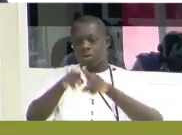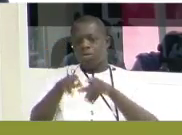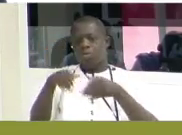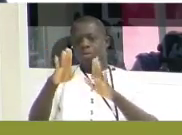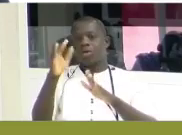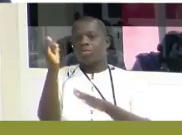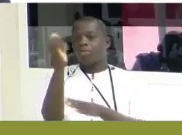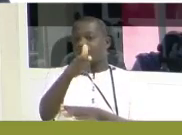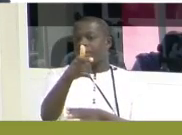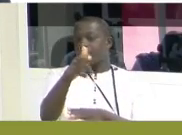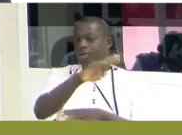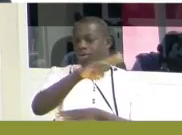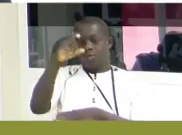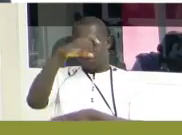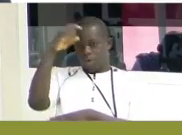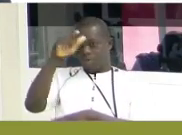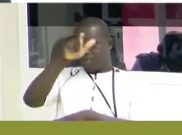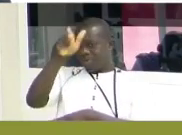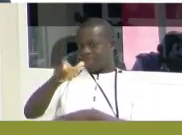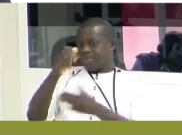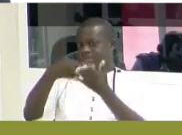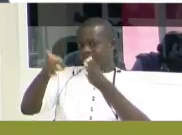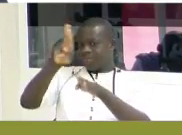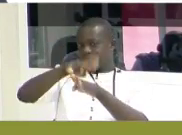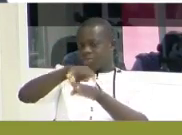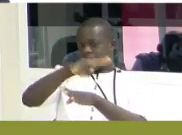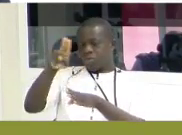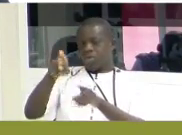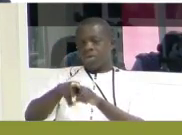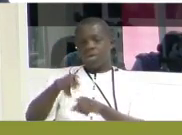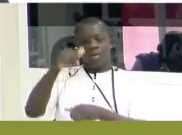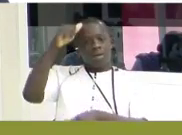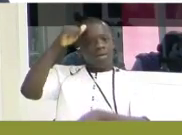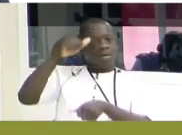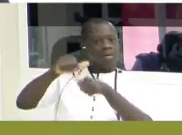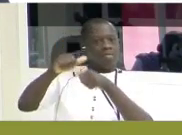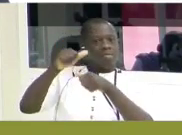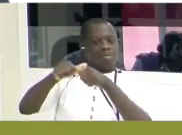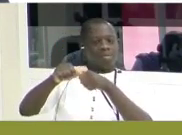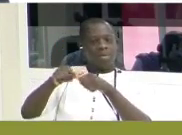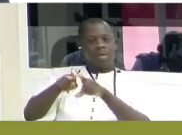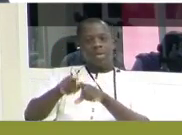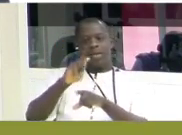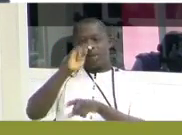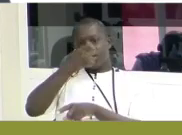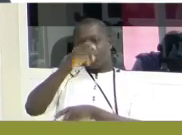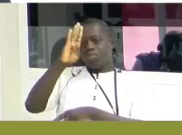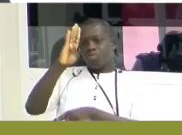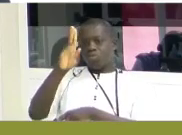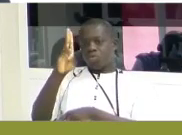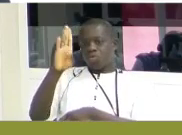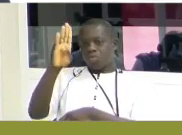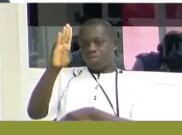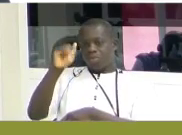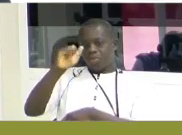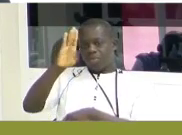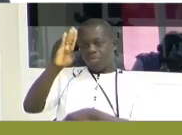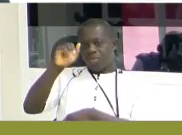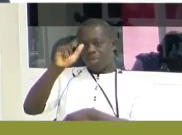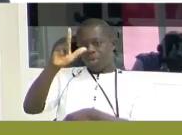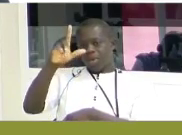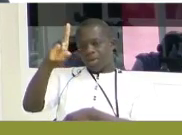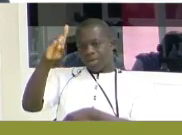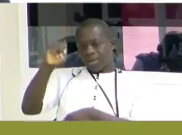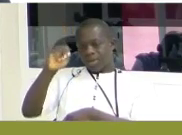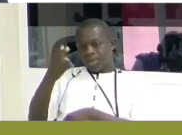not a staff reporter. But I could remember the late Buba Balde telling me that you have to be staff. I said, why? He said, because what you are claiming on a